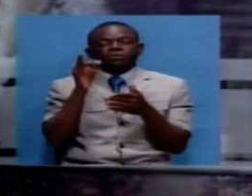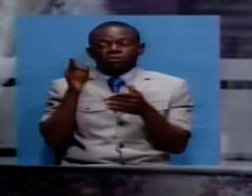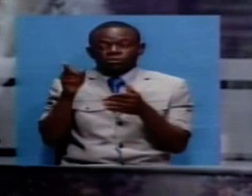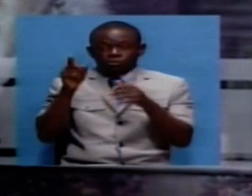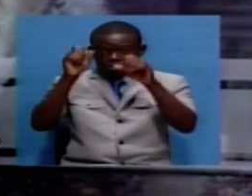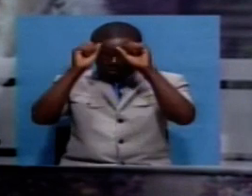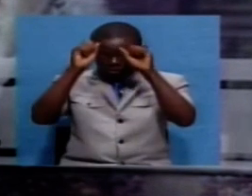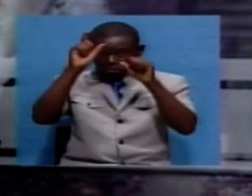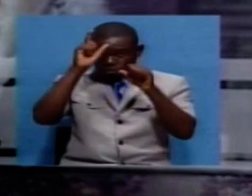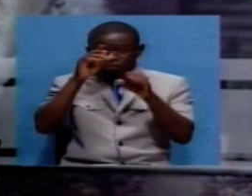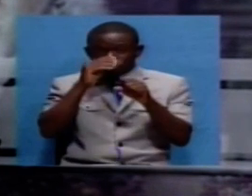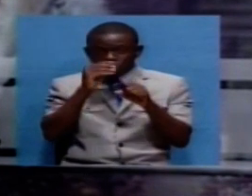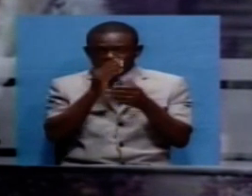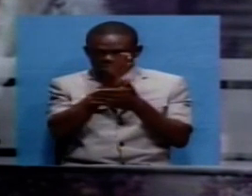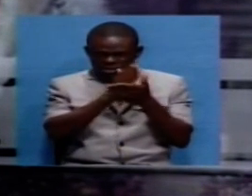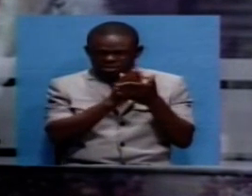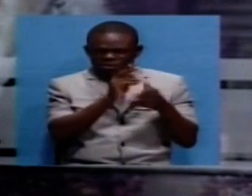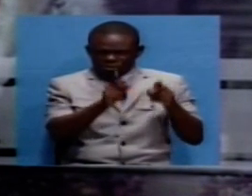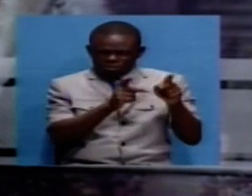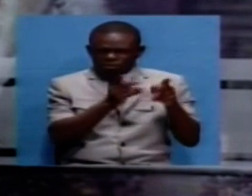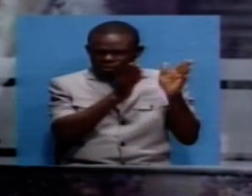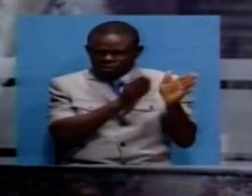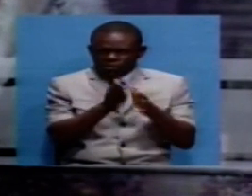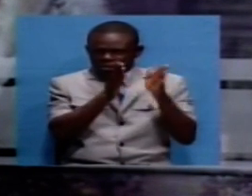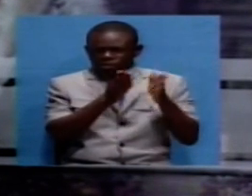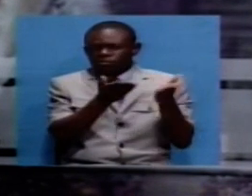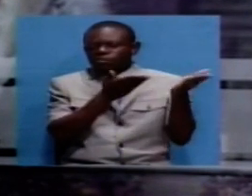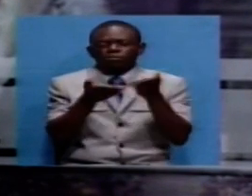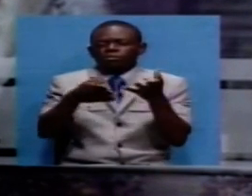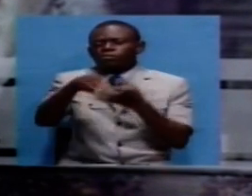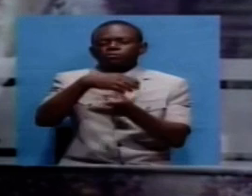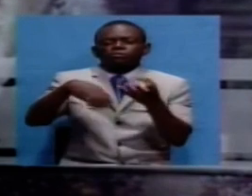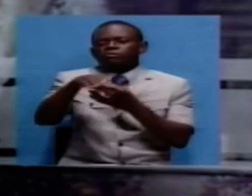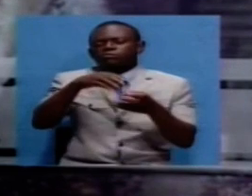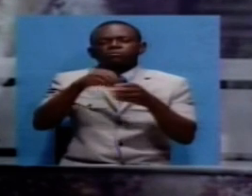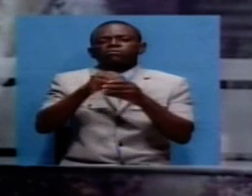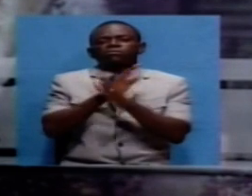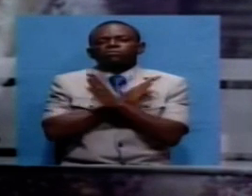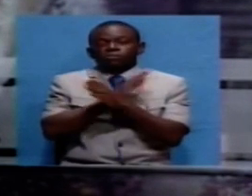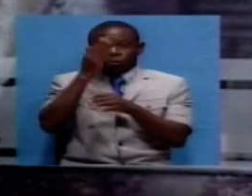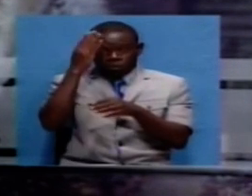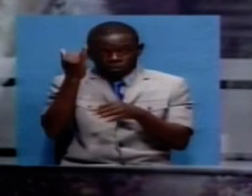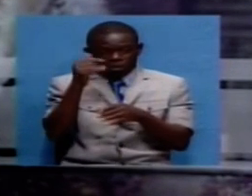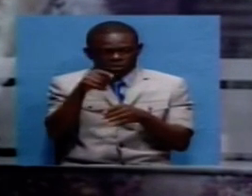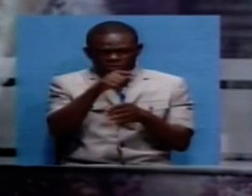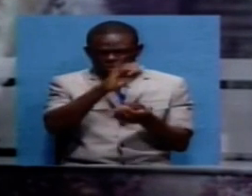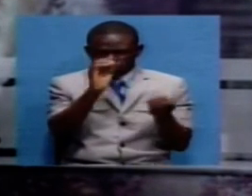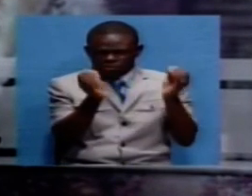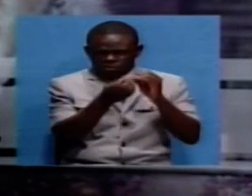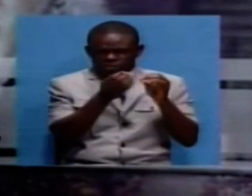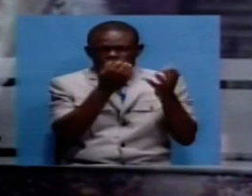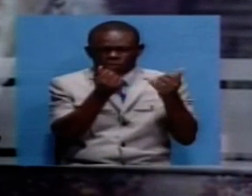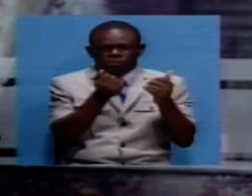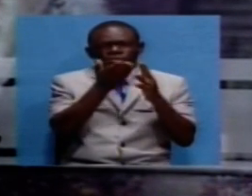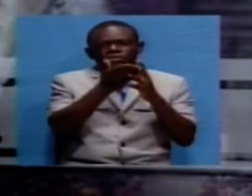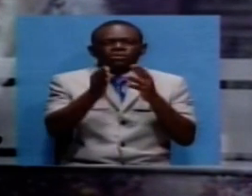use violence and terror to force the government into talks for a possible power-sharing arrangement with the opposition. The president says